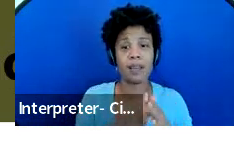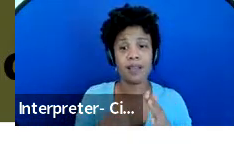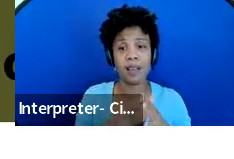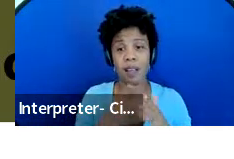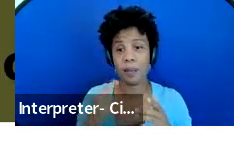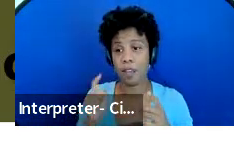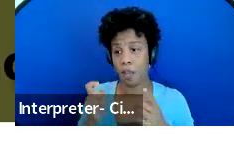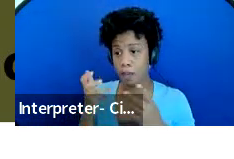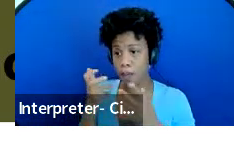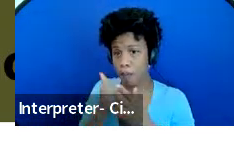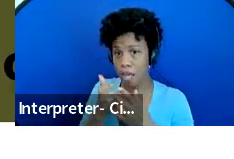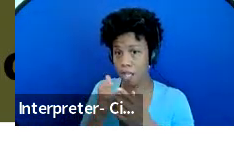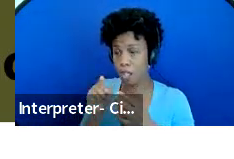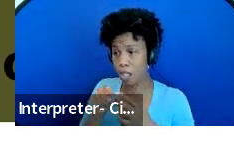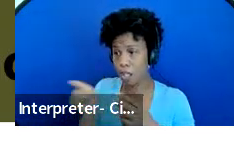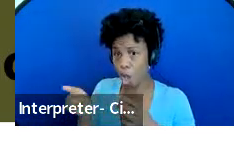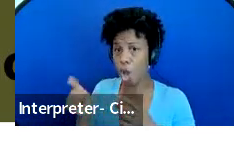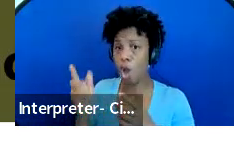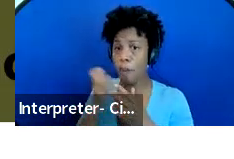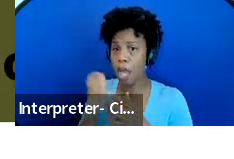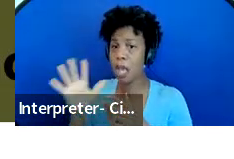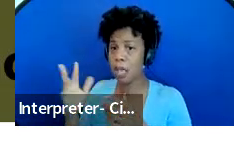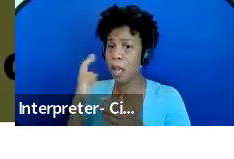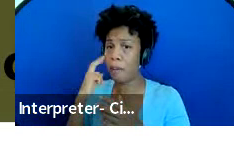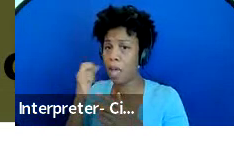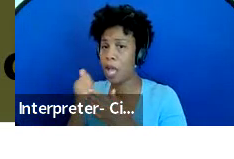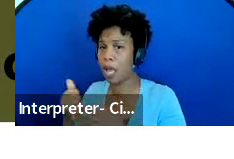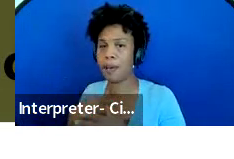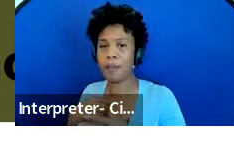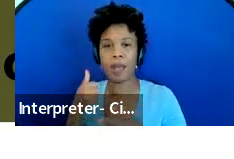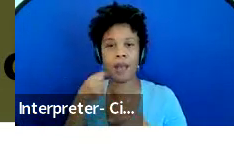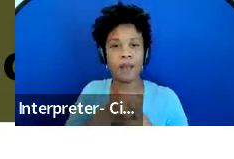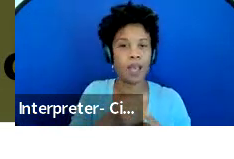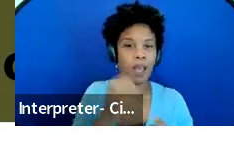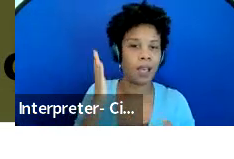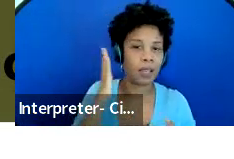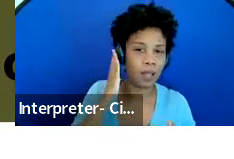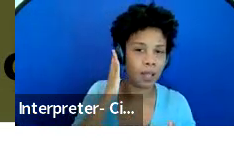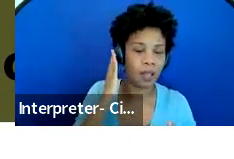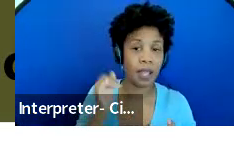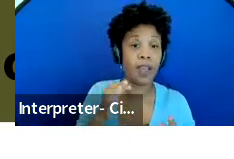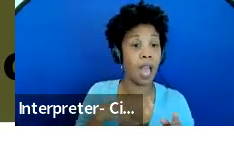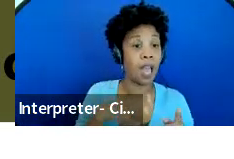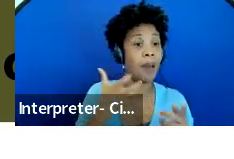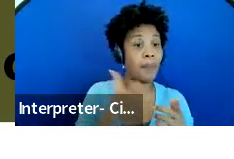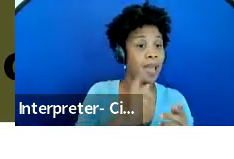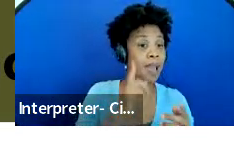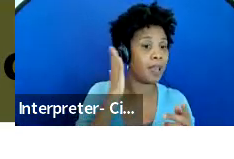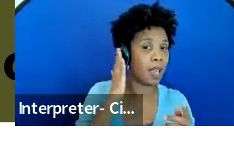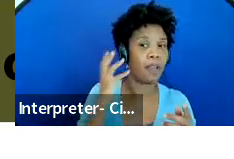might affect people with another type. So what's important here is consultation with persons with disabilities to ensure universal